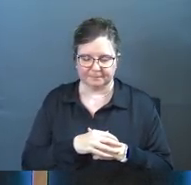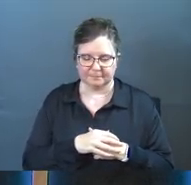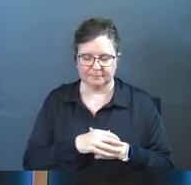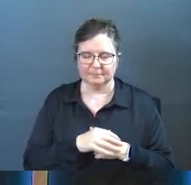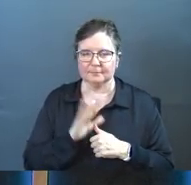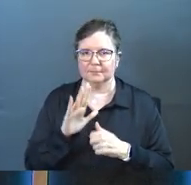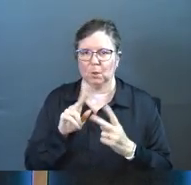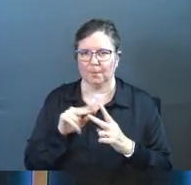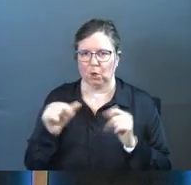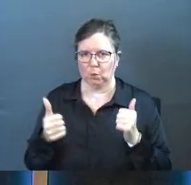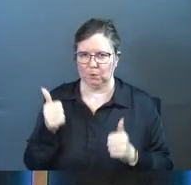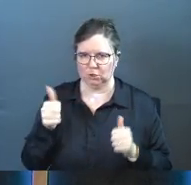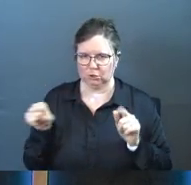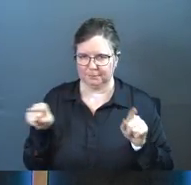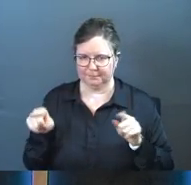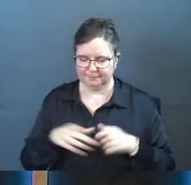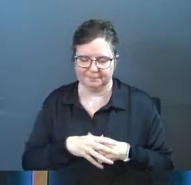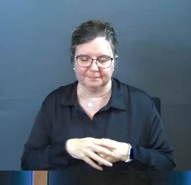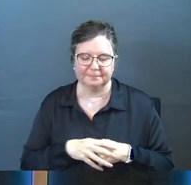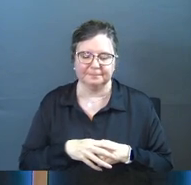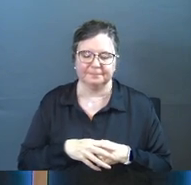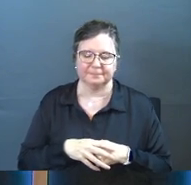And what's your partner?